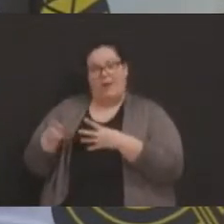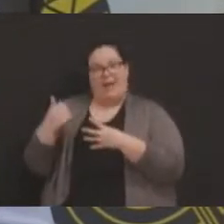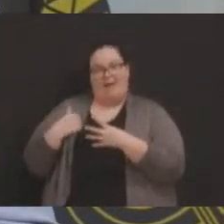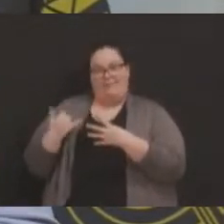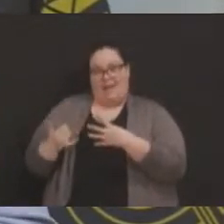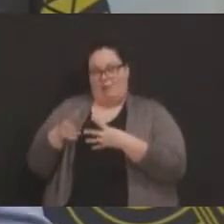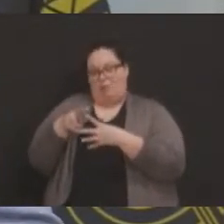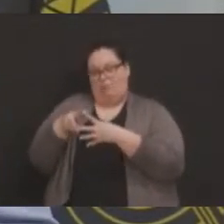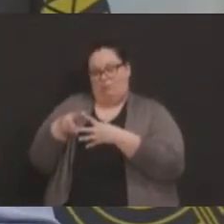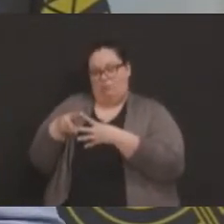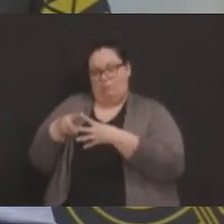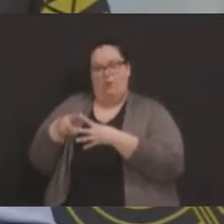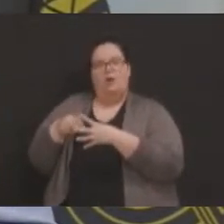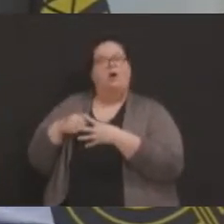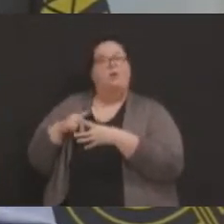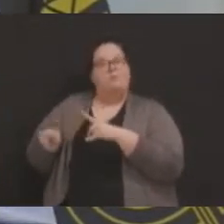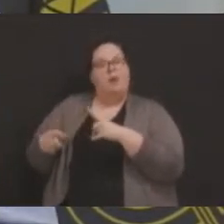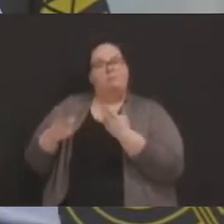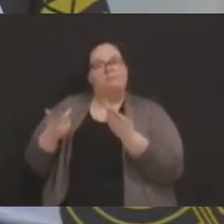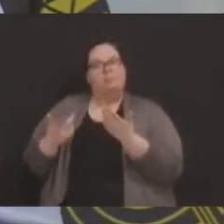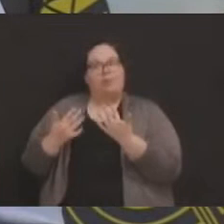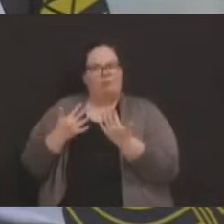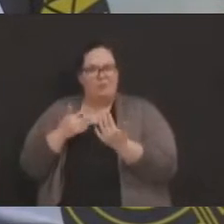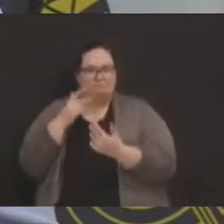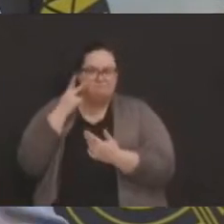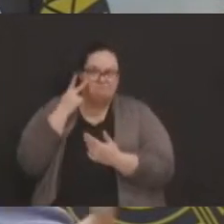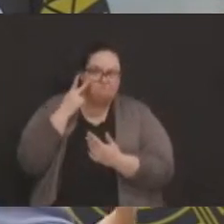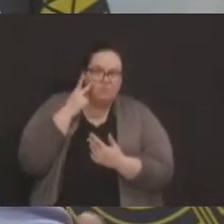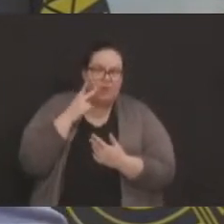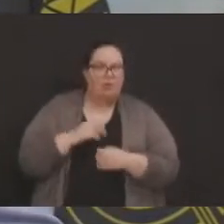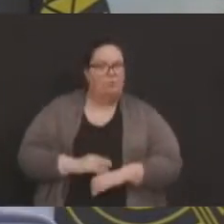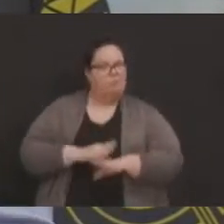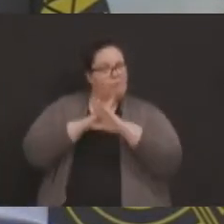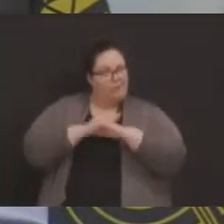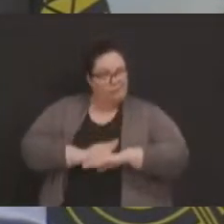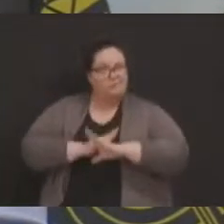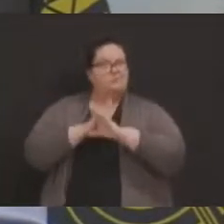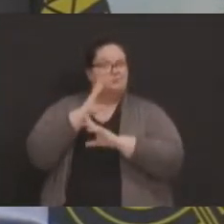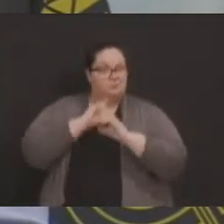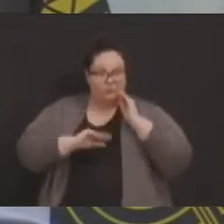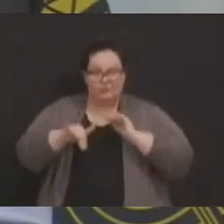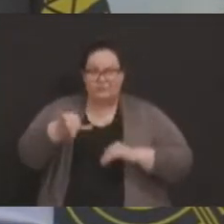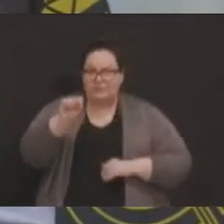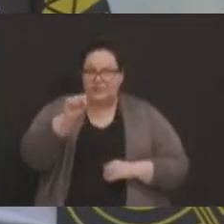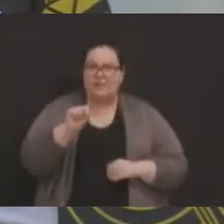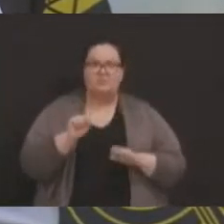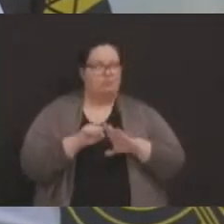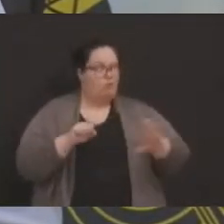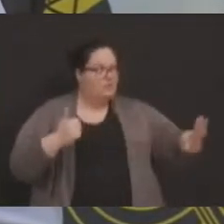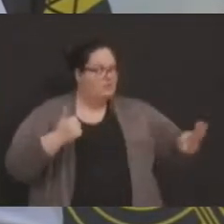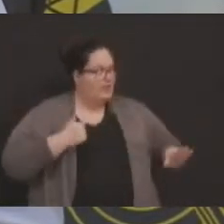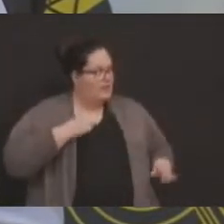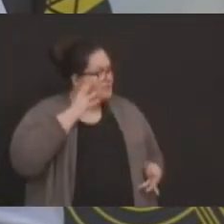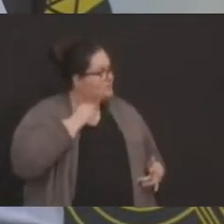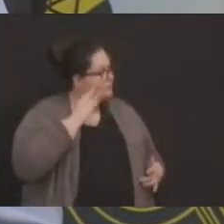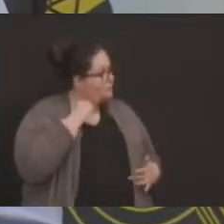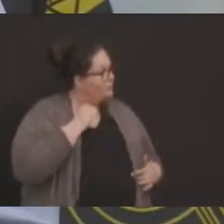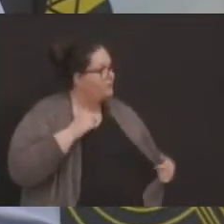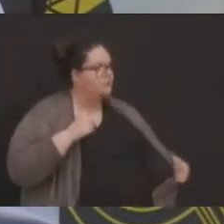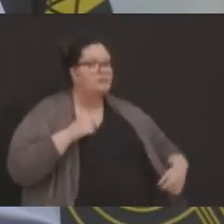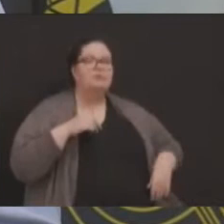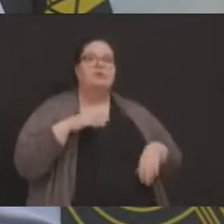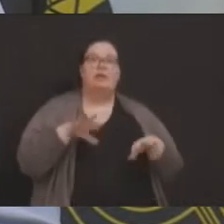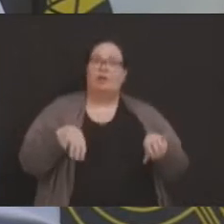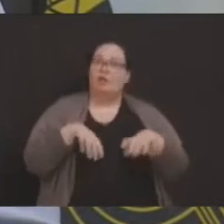deal with, including New Brunswick. So the barriers that we have right now, again, is that per capita allocation is not going to change.